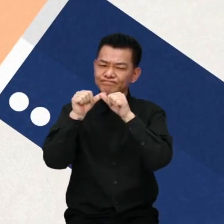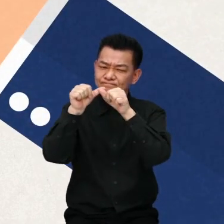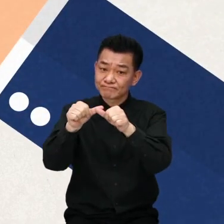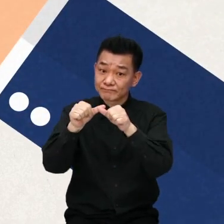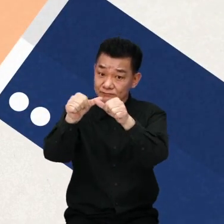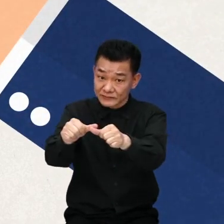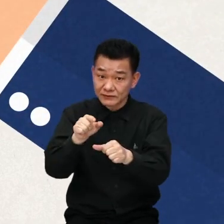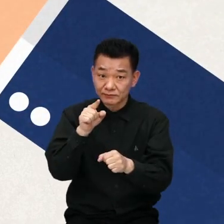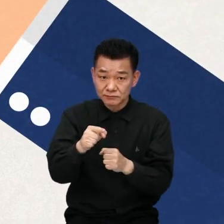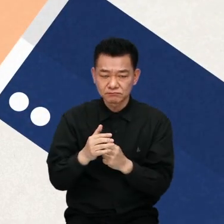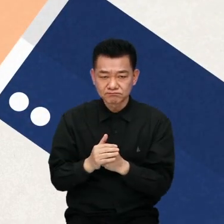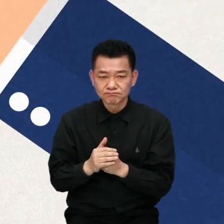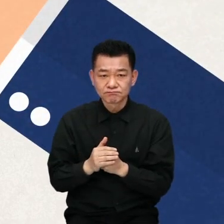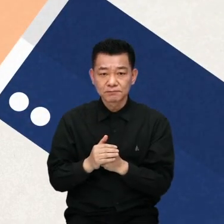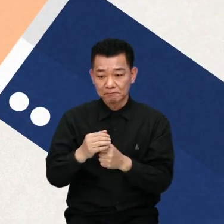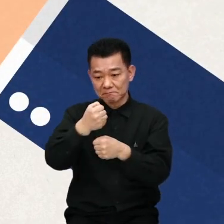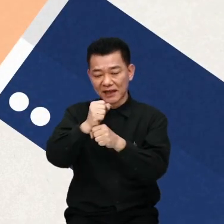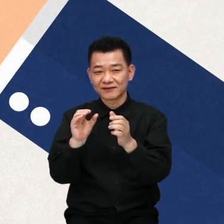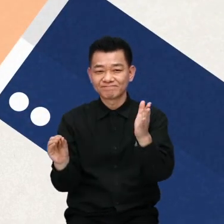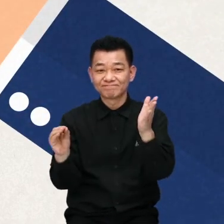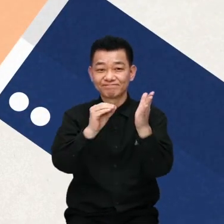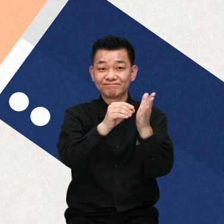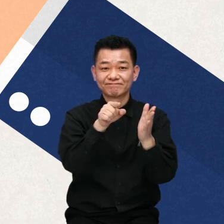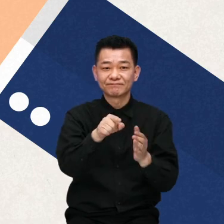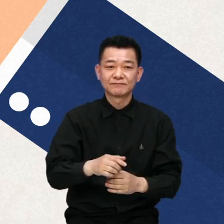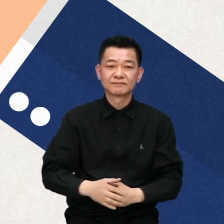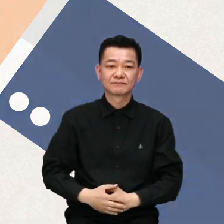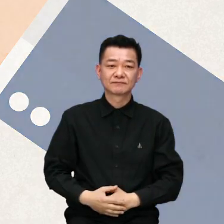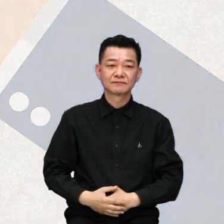sustainably ensure the rights of persons with disabilities.